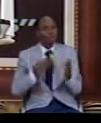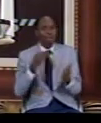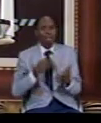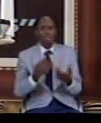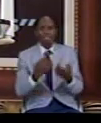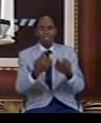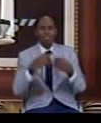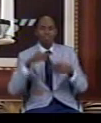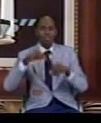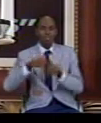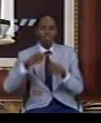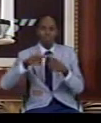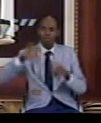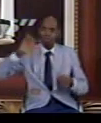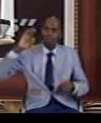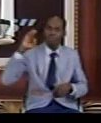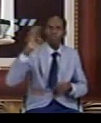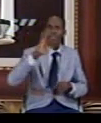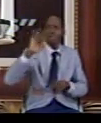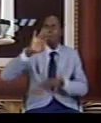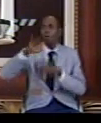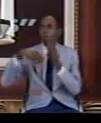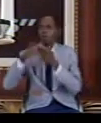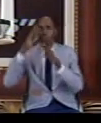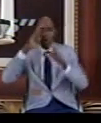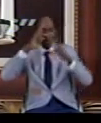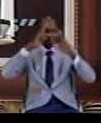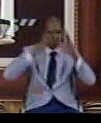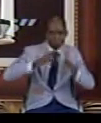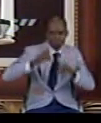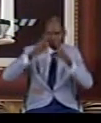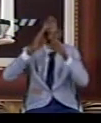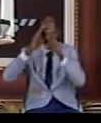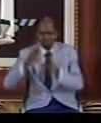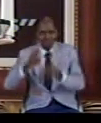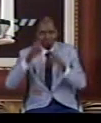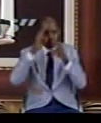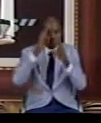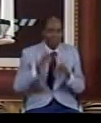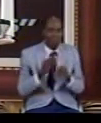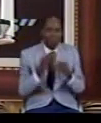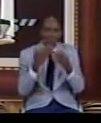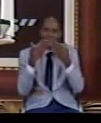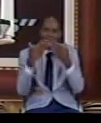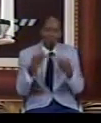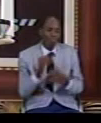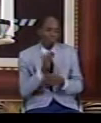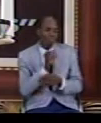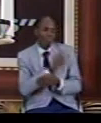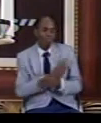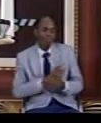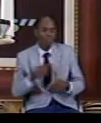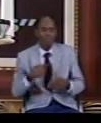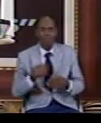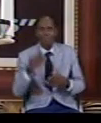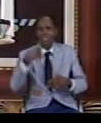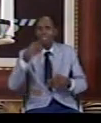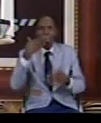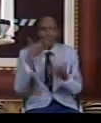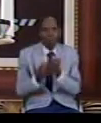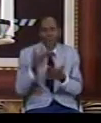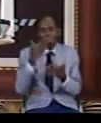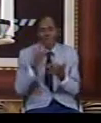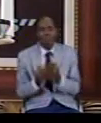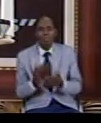the ministry, everybody will be honoring me, regarding me, appreciating me, and saying nice, nice words unto